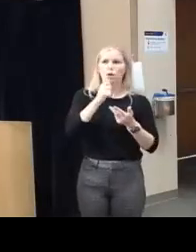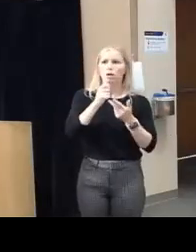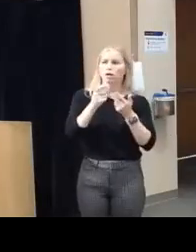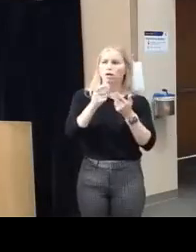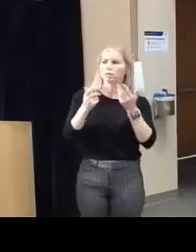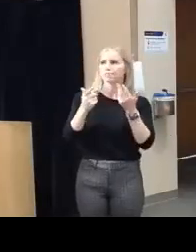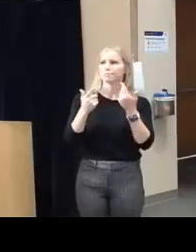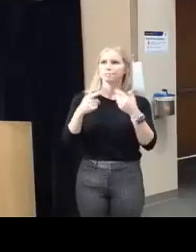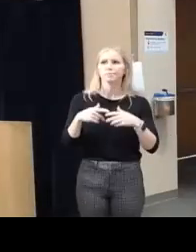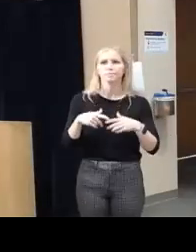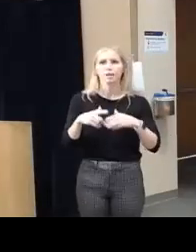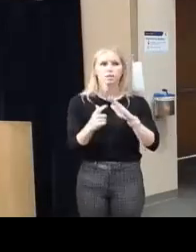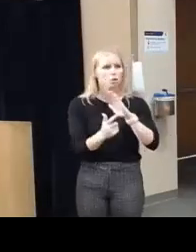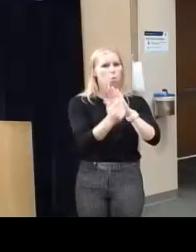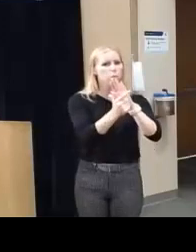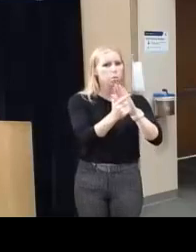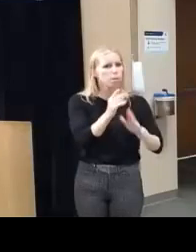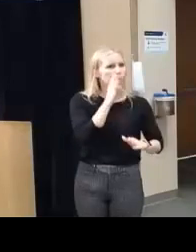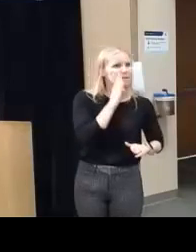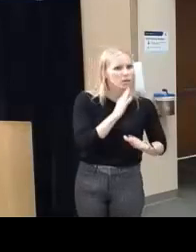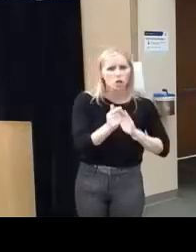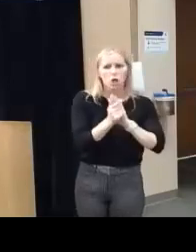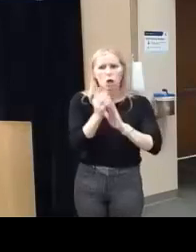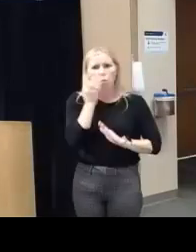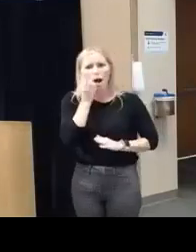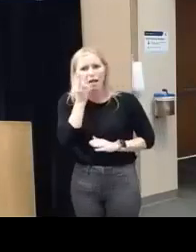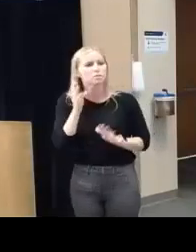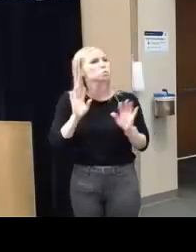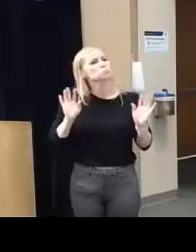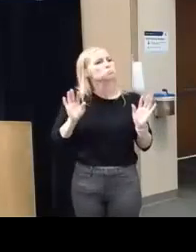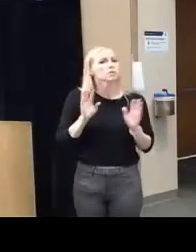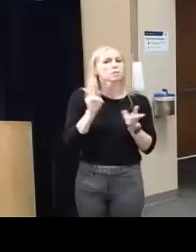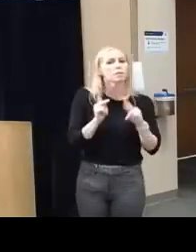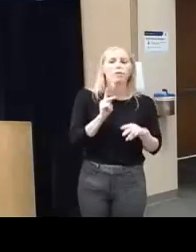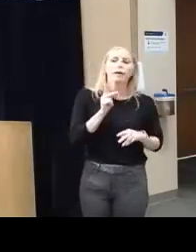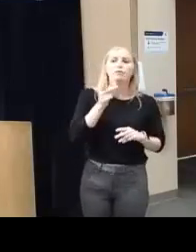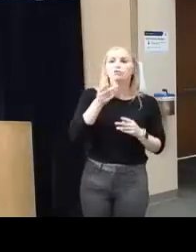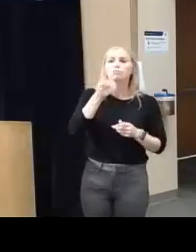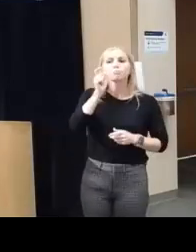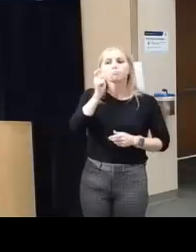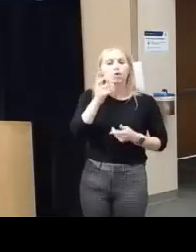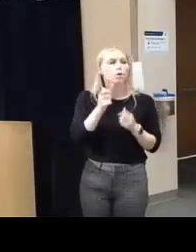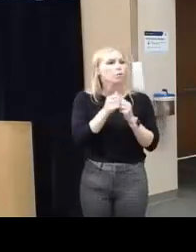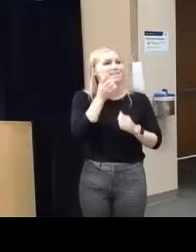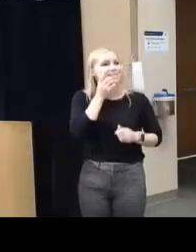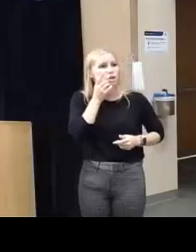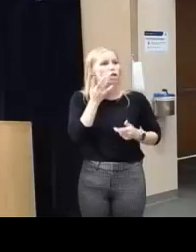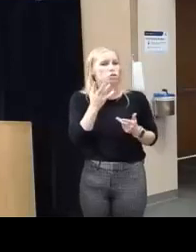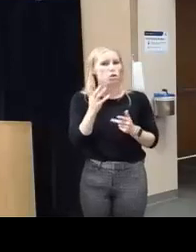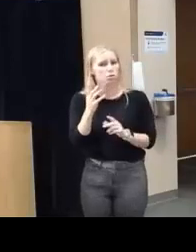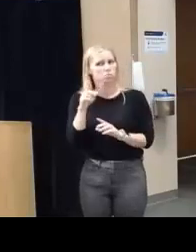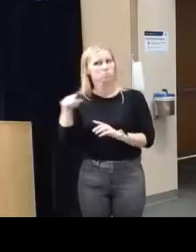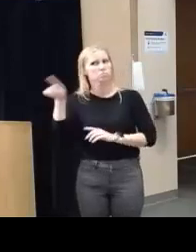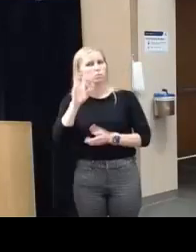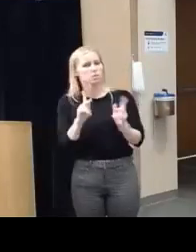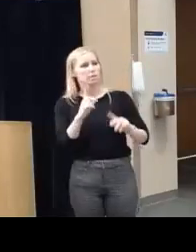forbidding maybe beer or wine that people had with dinner or something like that, but what